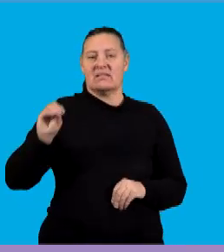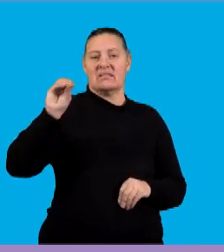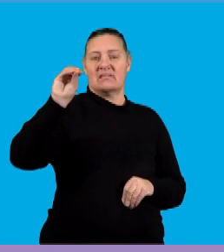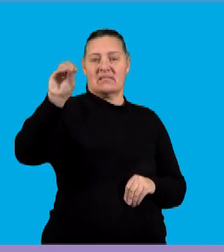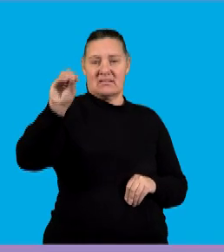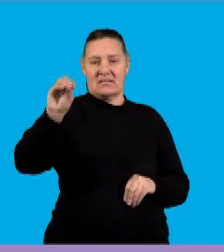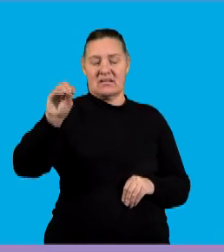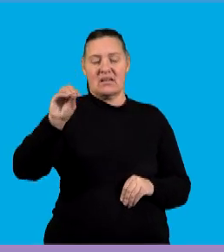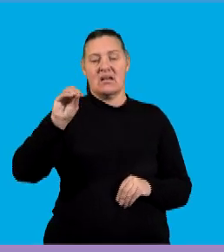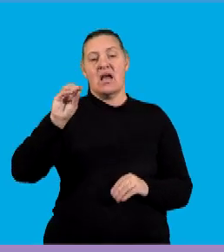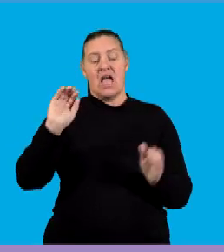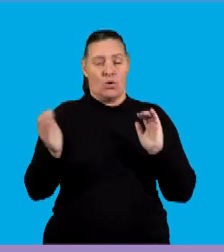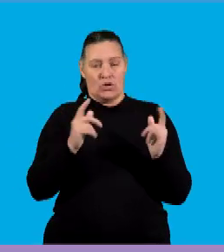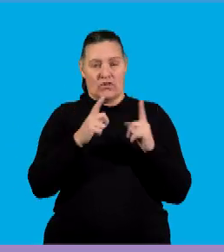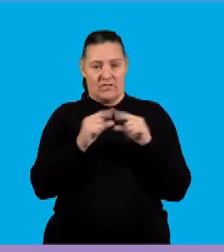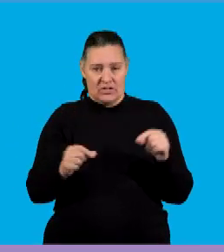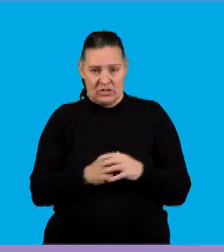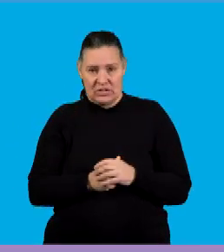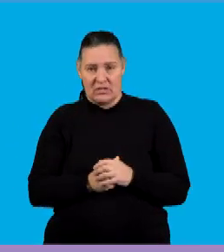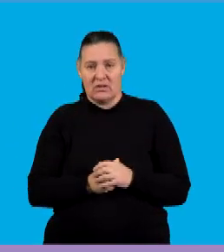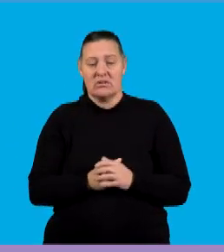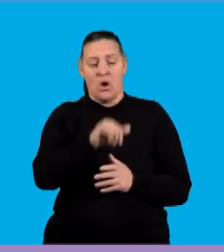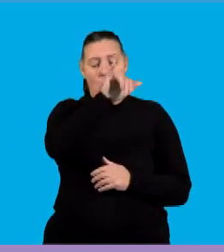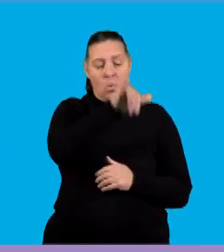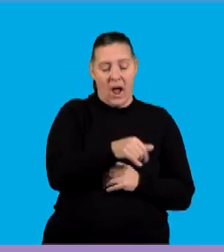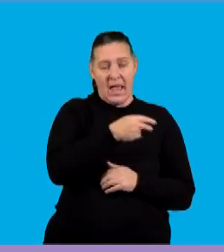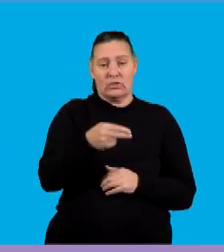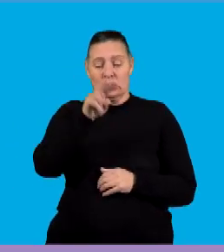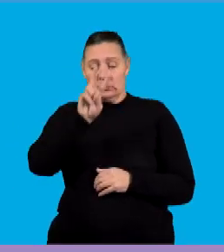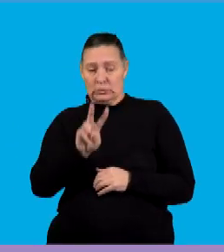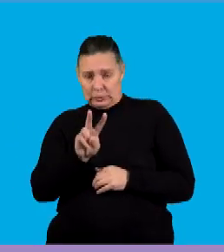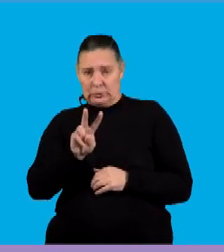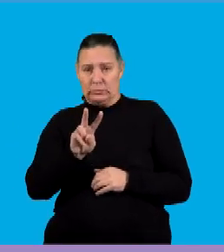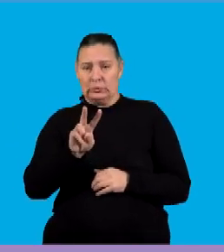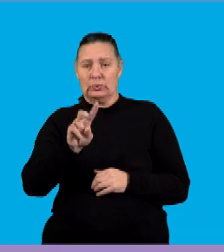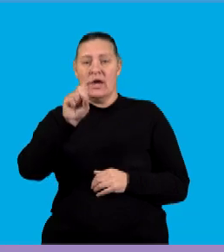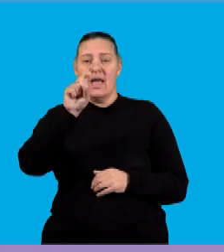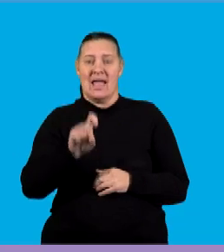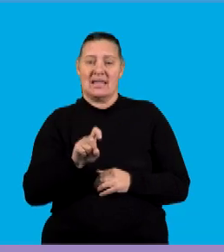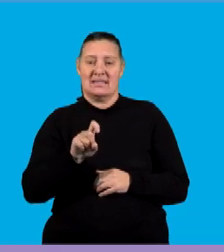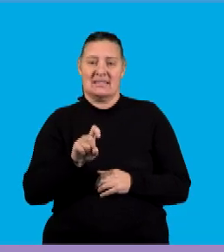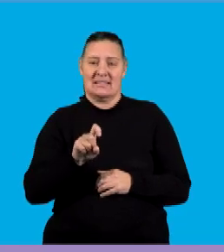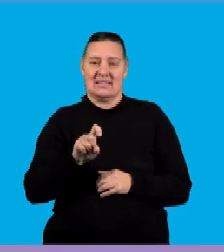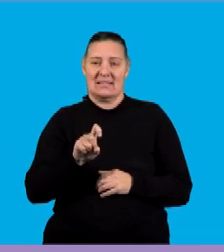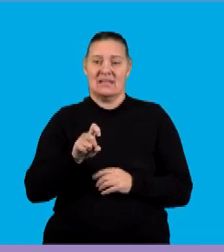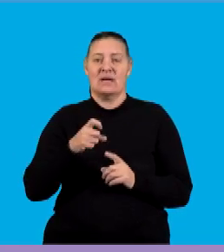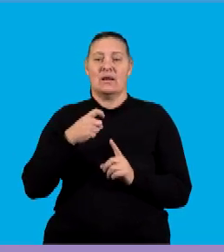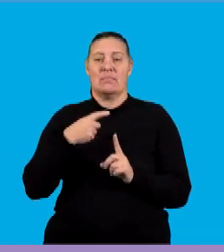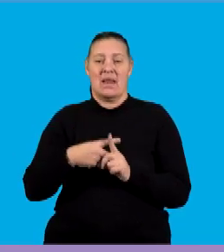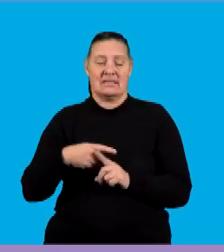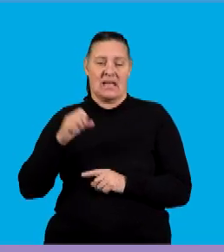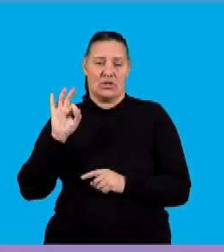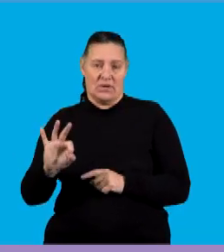our equation. So y is equals to 2, which is the gradient that we just calculated,